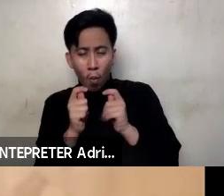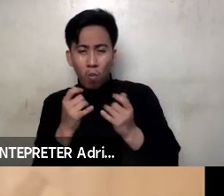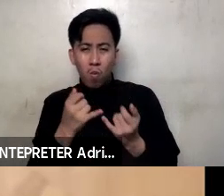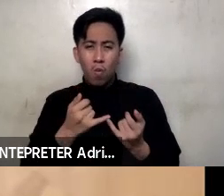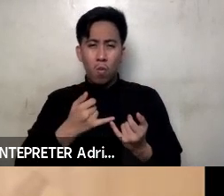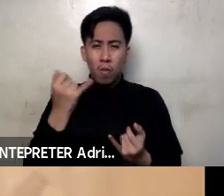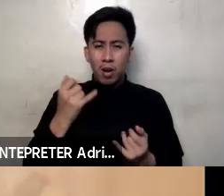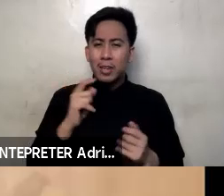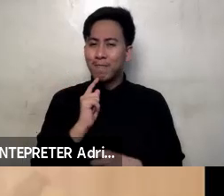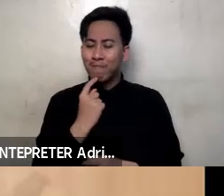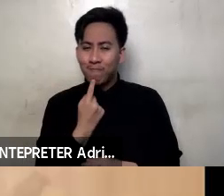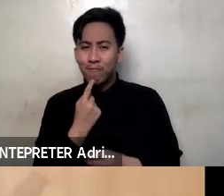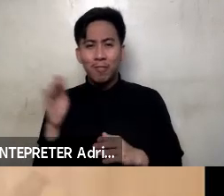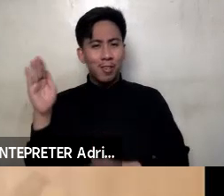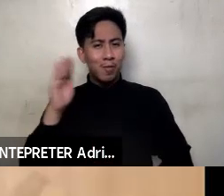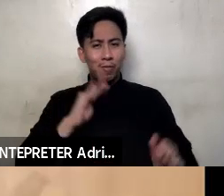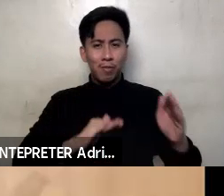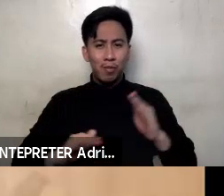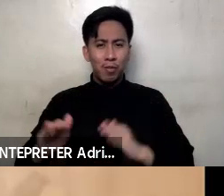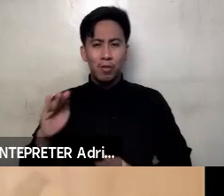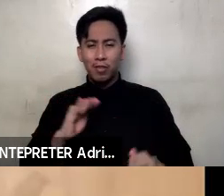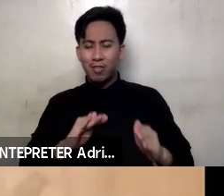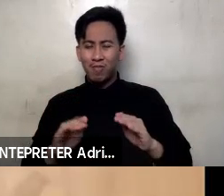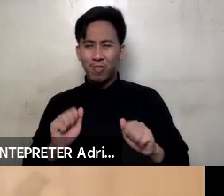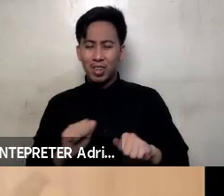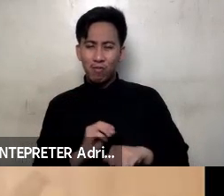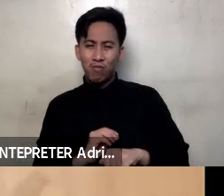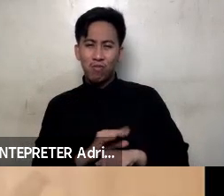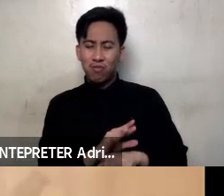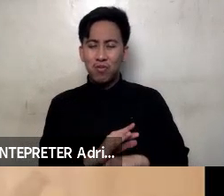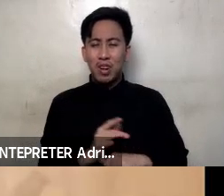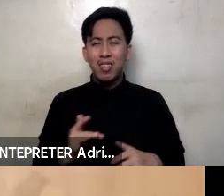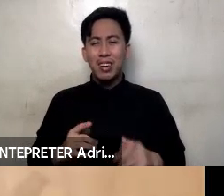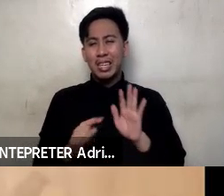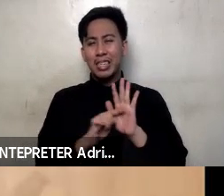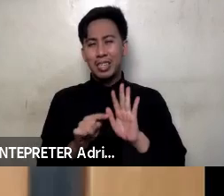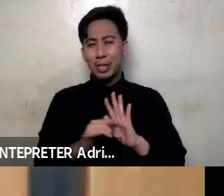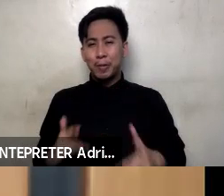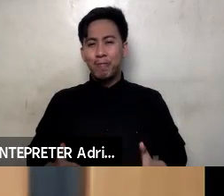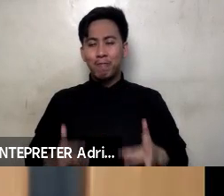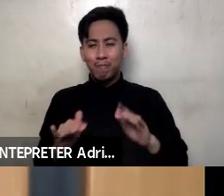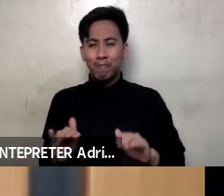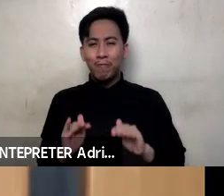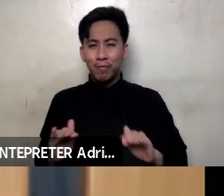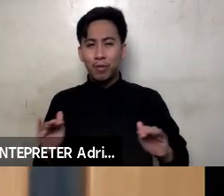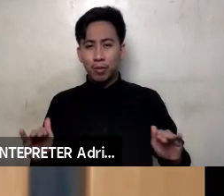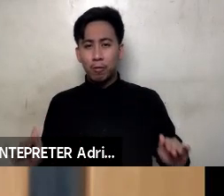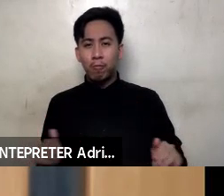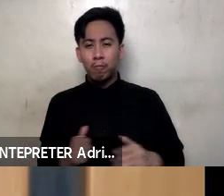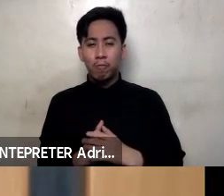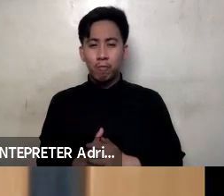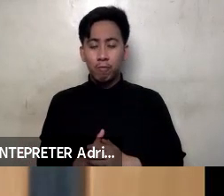have long-lasting effect on the children. These are the problems and the current